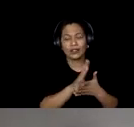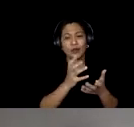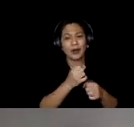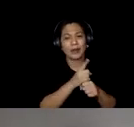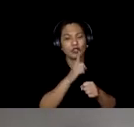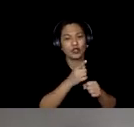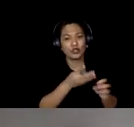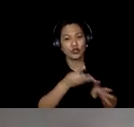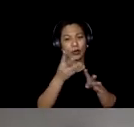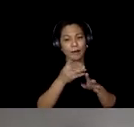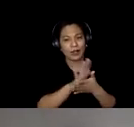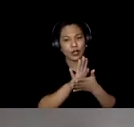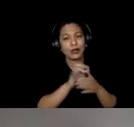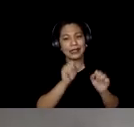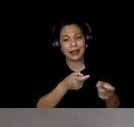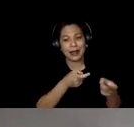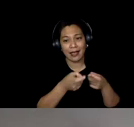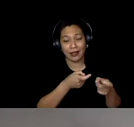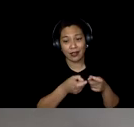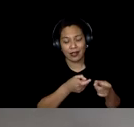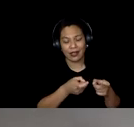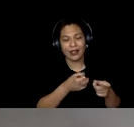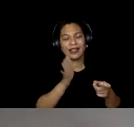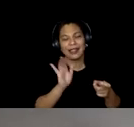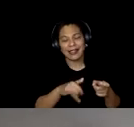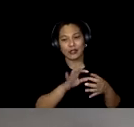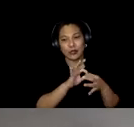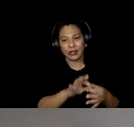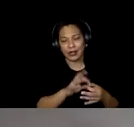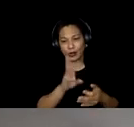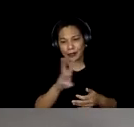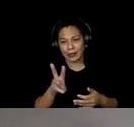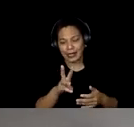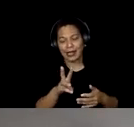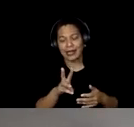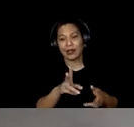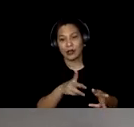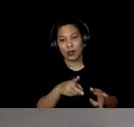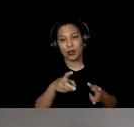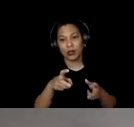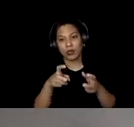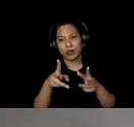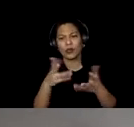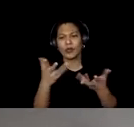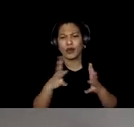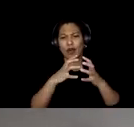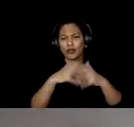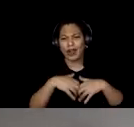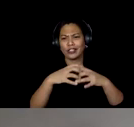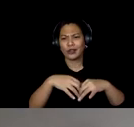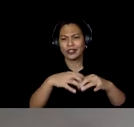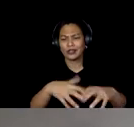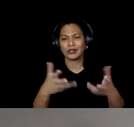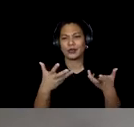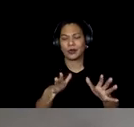handle streaming videos. Because that's again related to your website load speed. You don't want your website crashing when people try